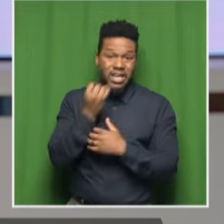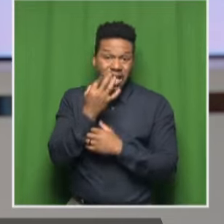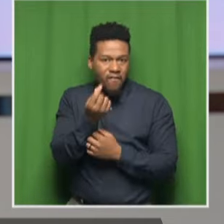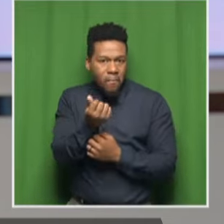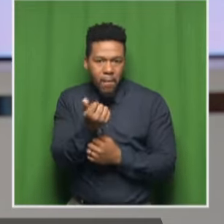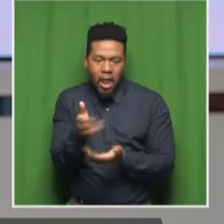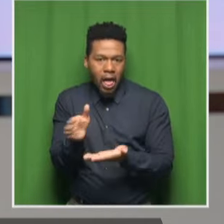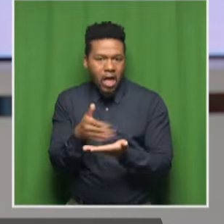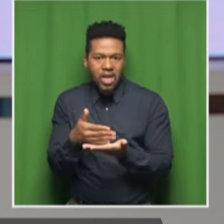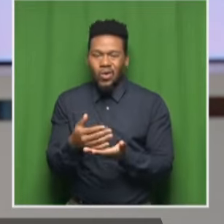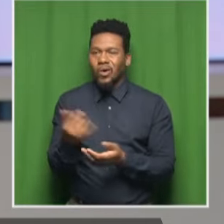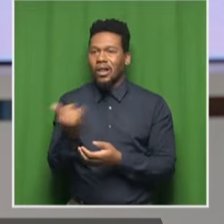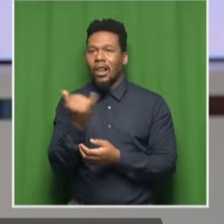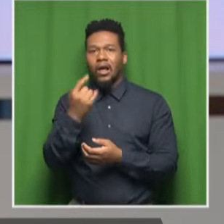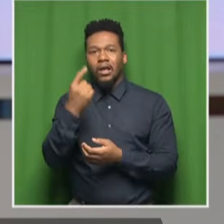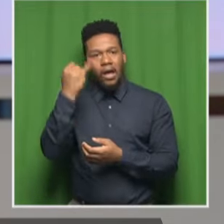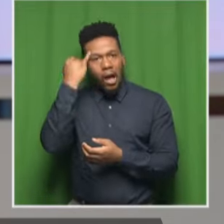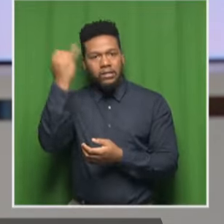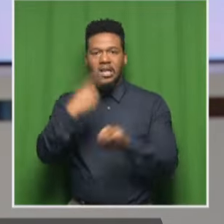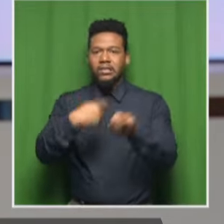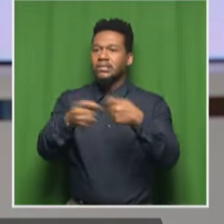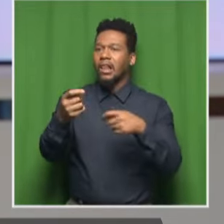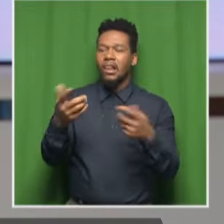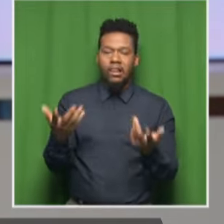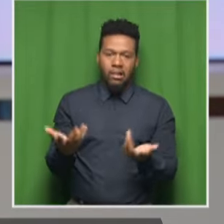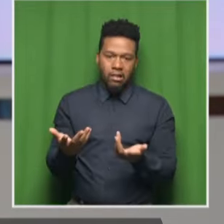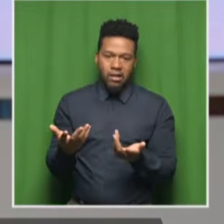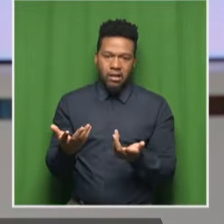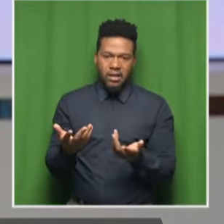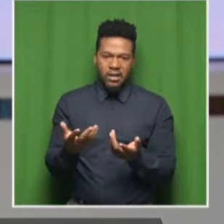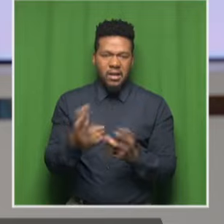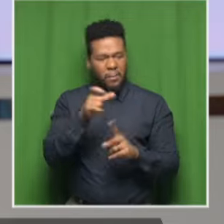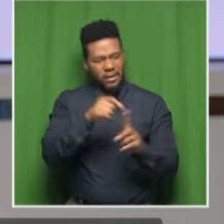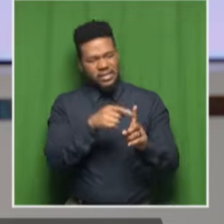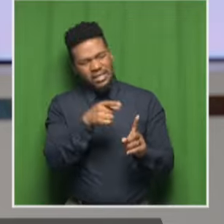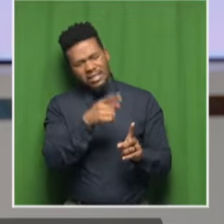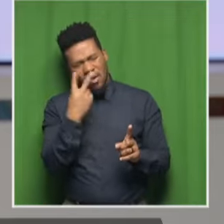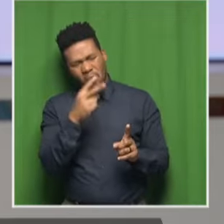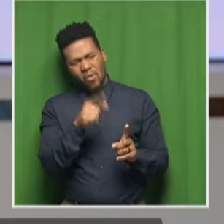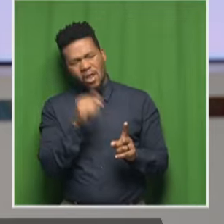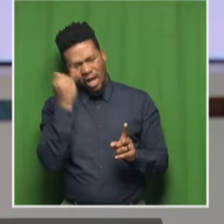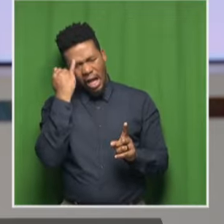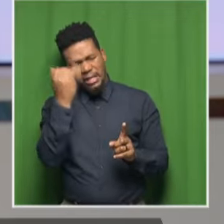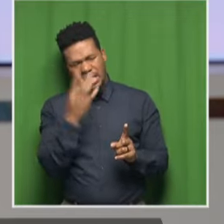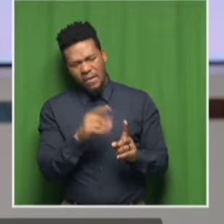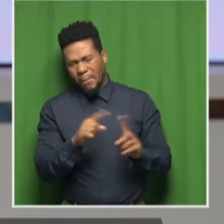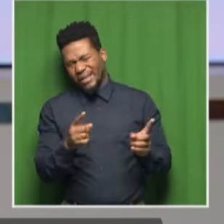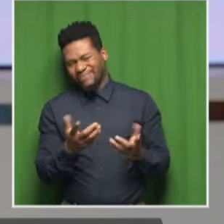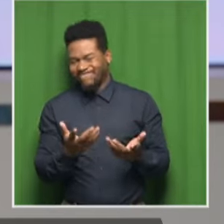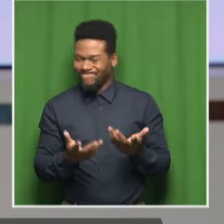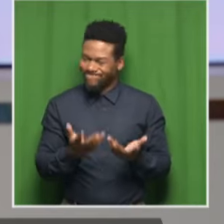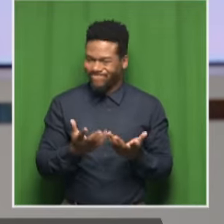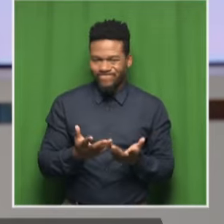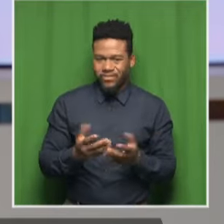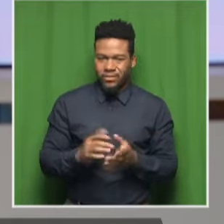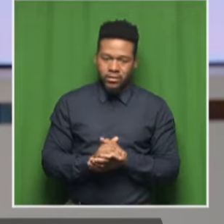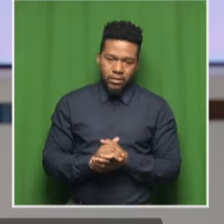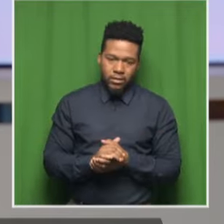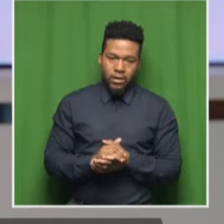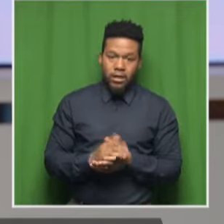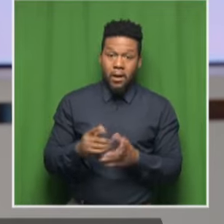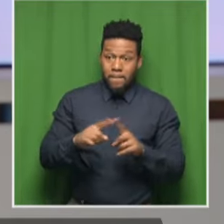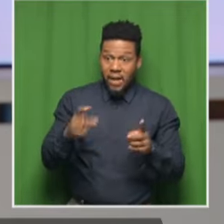Like, listen, I believe this is going to work. Someone will be like, Ish, no, I see where you're going, but, you know, unless if it was, you know,